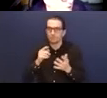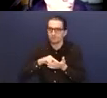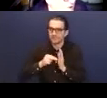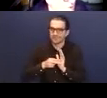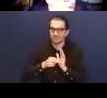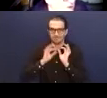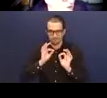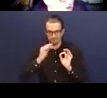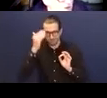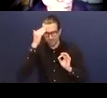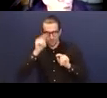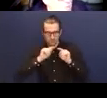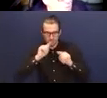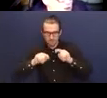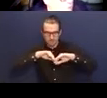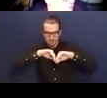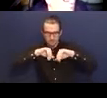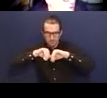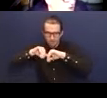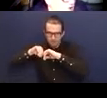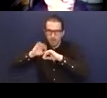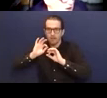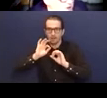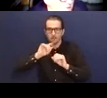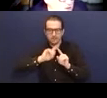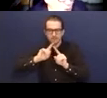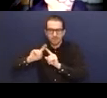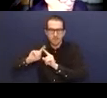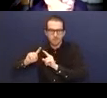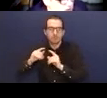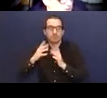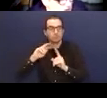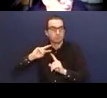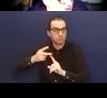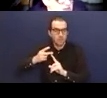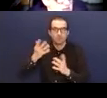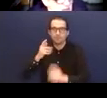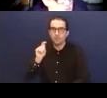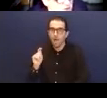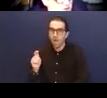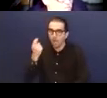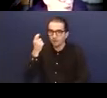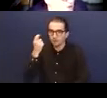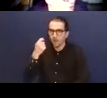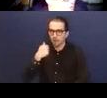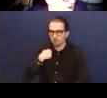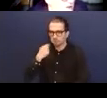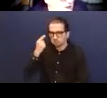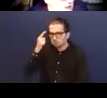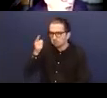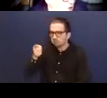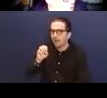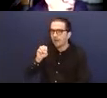comment on this, the committee is concerned about the multiple forms of discrimination faced by women with disabilities, absence of measures to